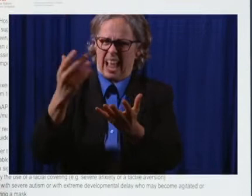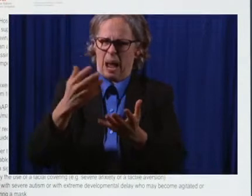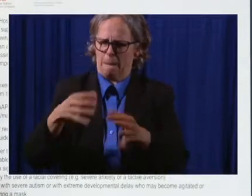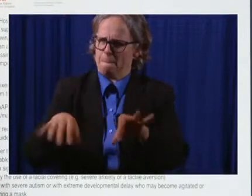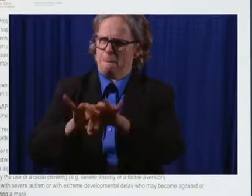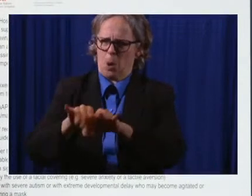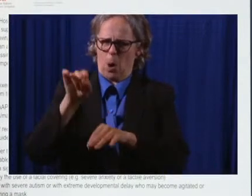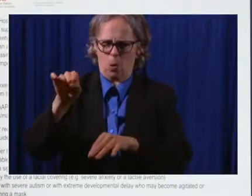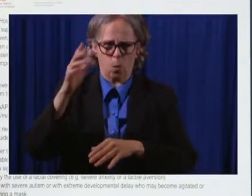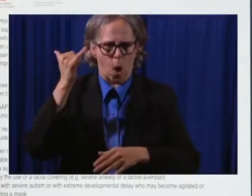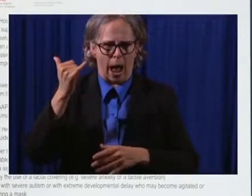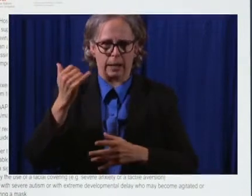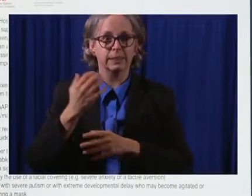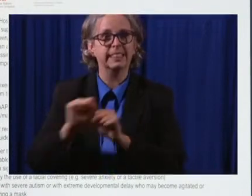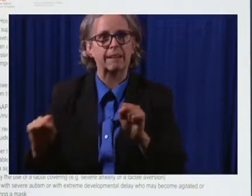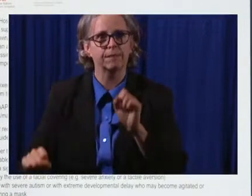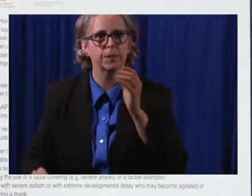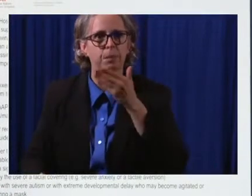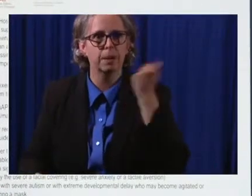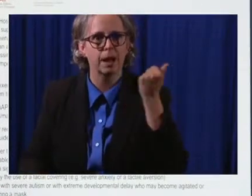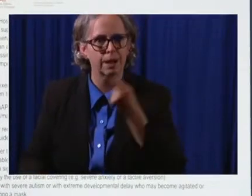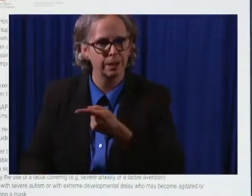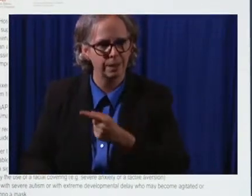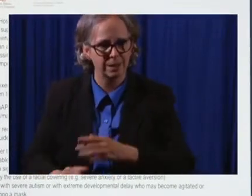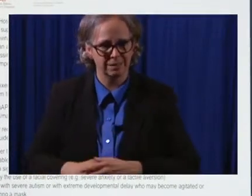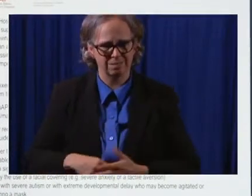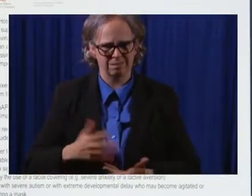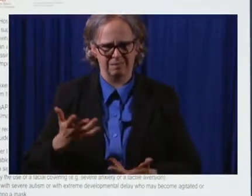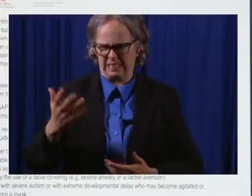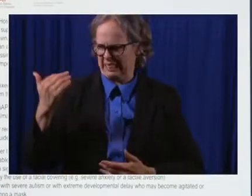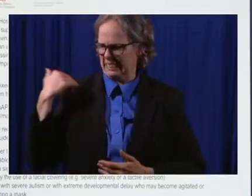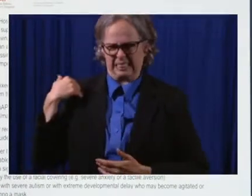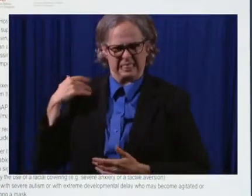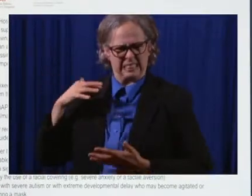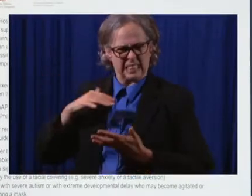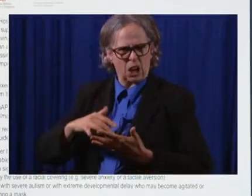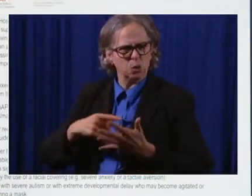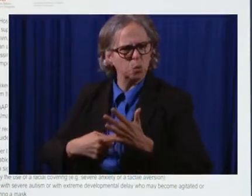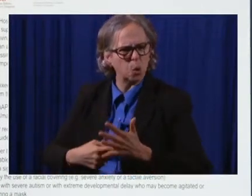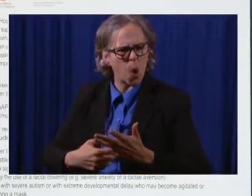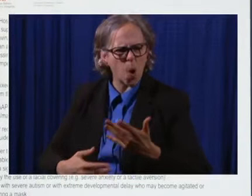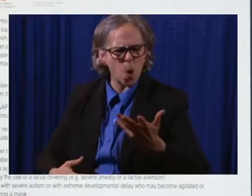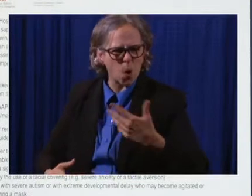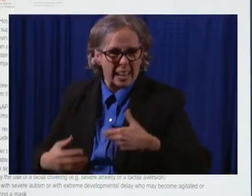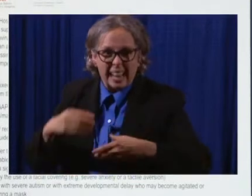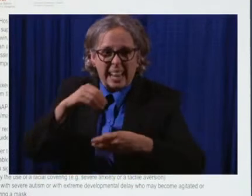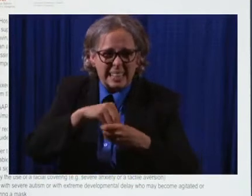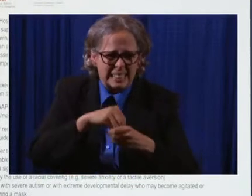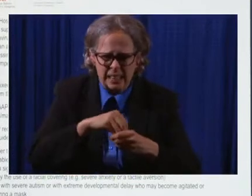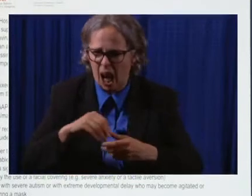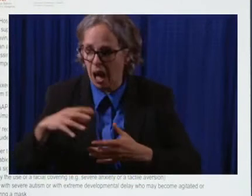There's a study that was just completed indicated it was 19 times more dangerous to be inside